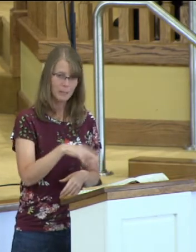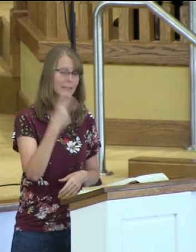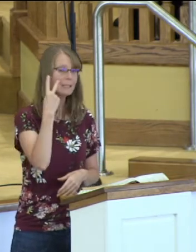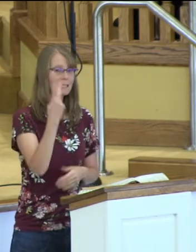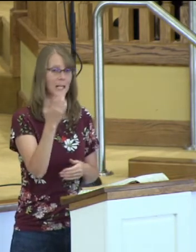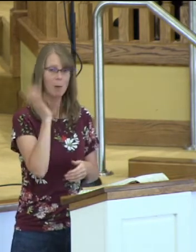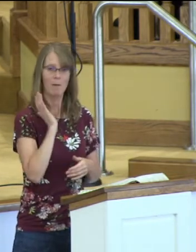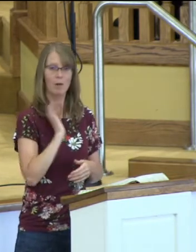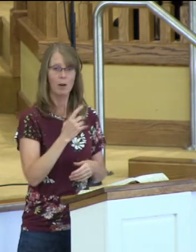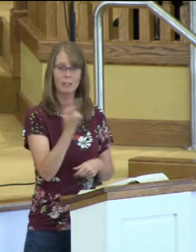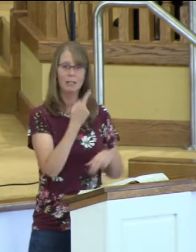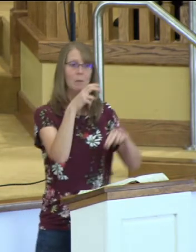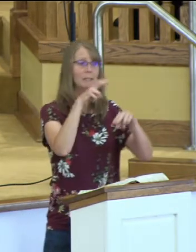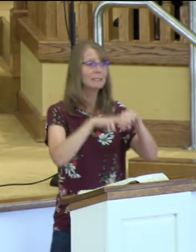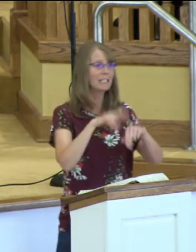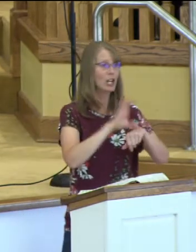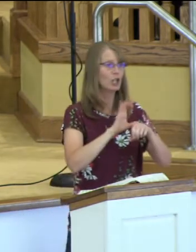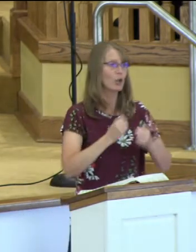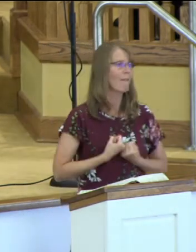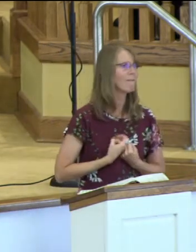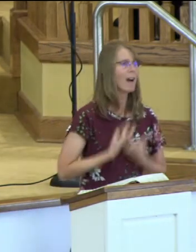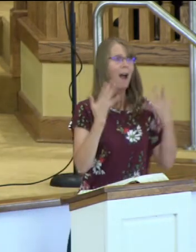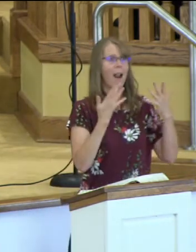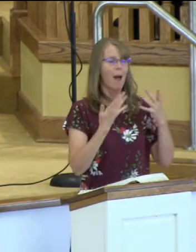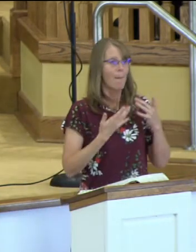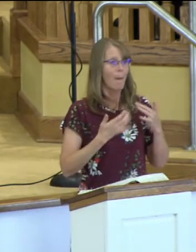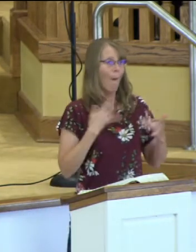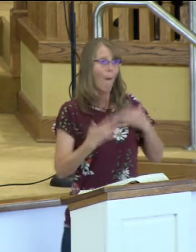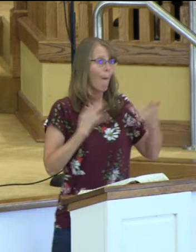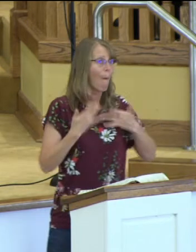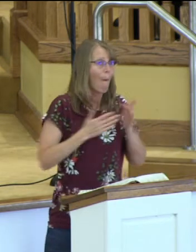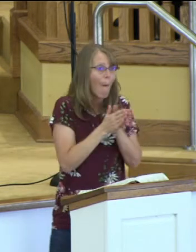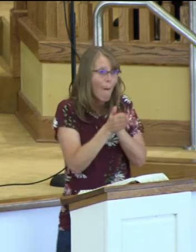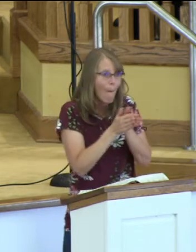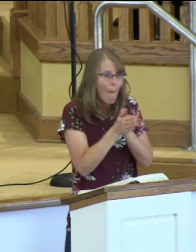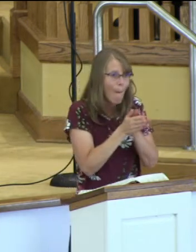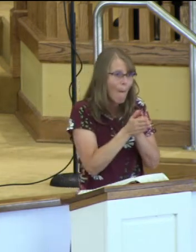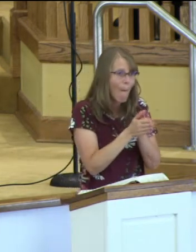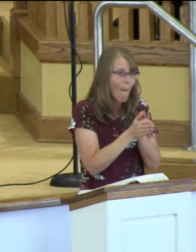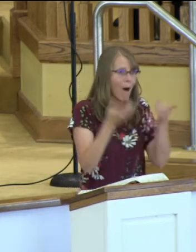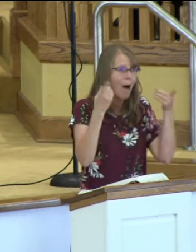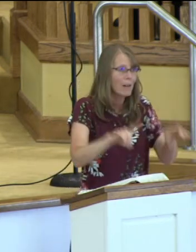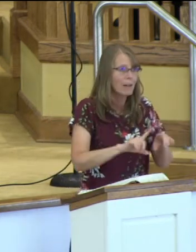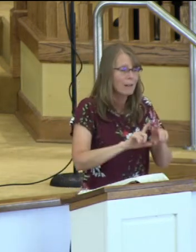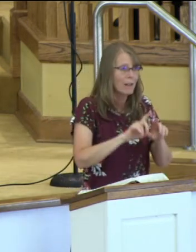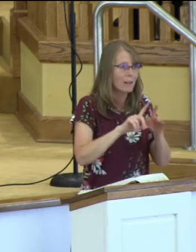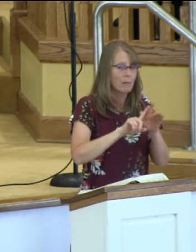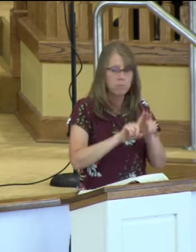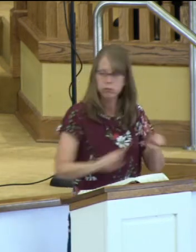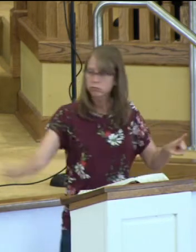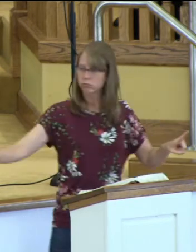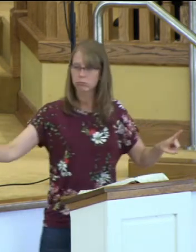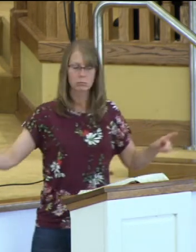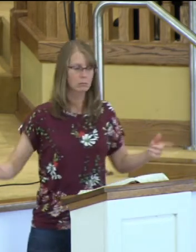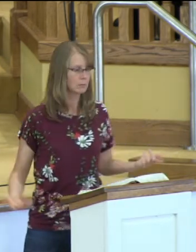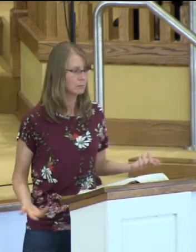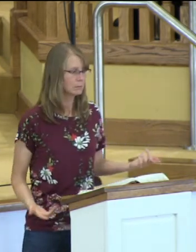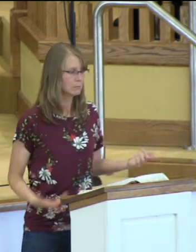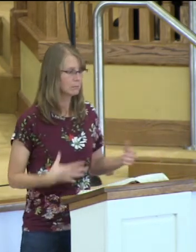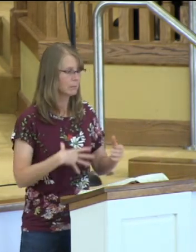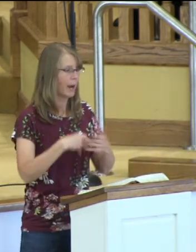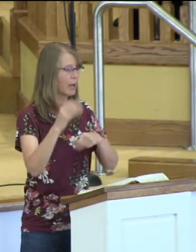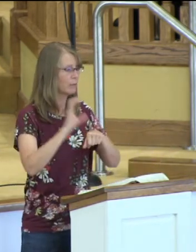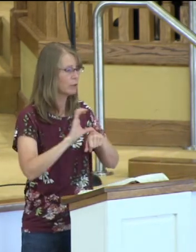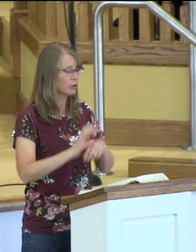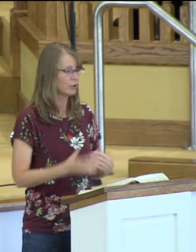on fire, and now all of a sudden they've bailed. Their life's a wreck. Let's look here in just the scriptures just for a